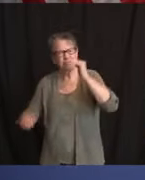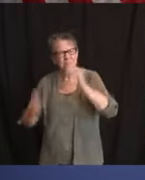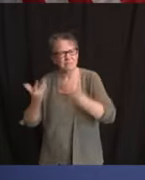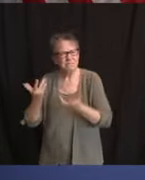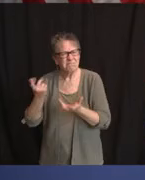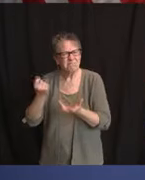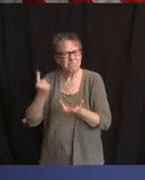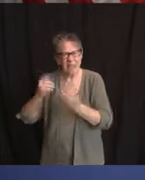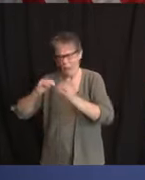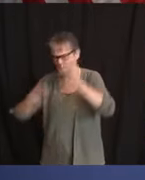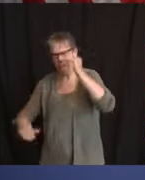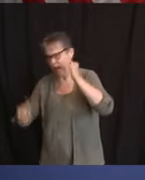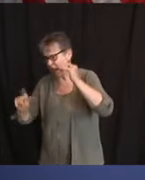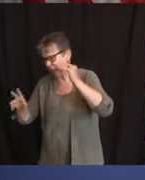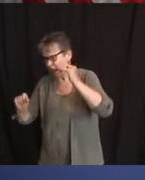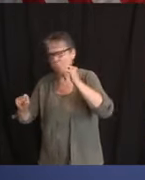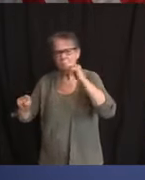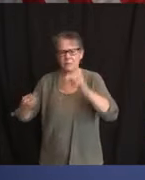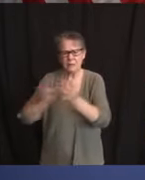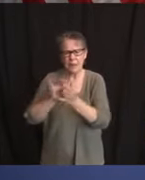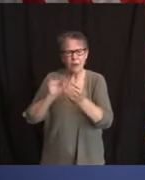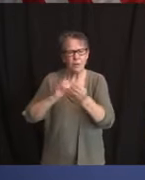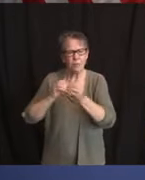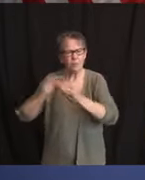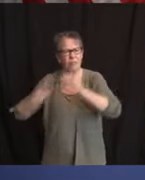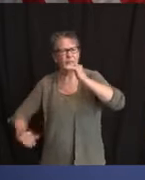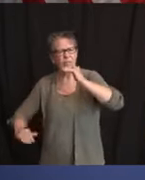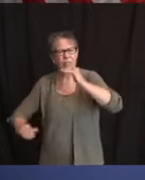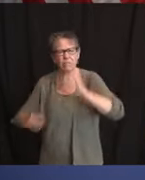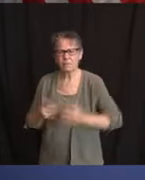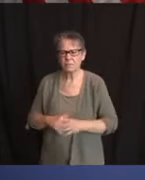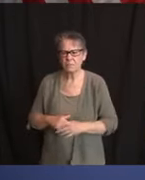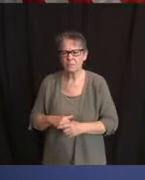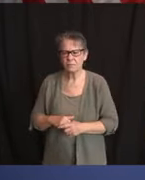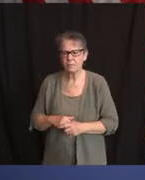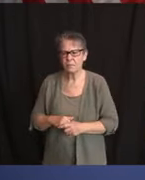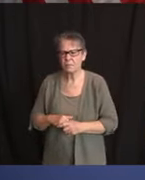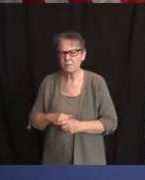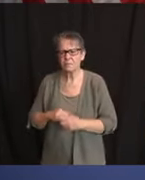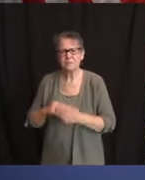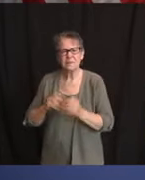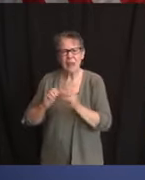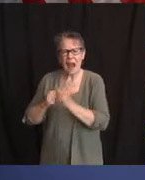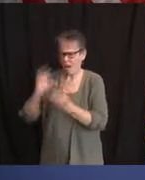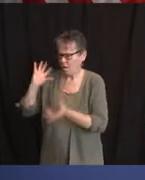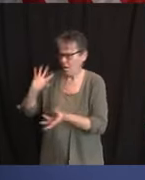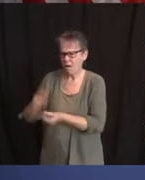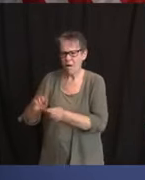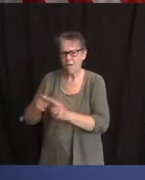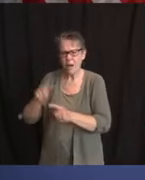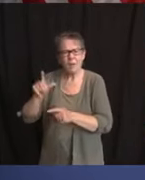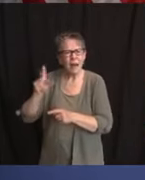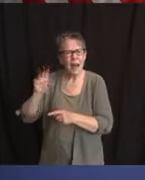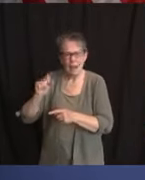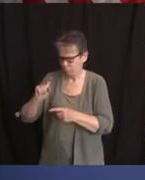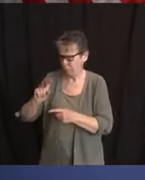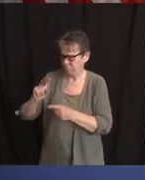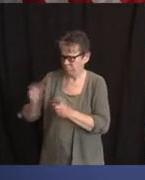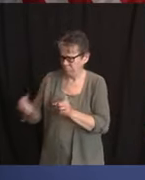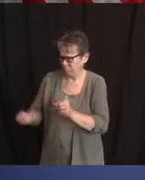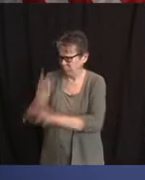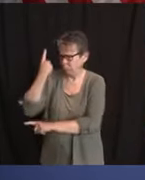280,000. But now the dashboard doesn't have these major lab tests, and it says the total test reported was